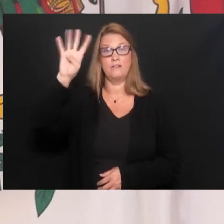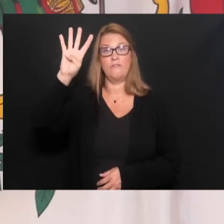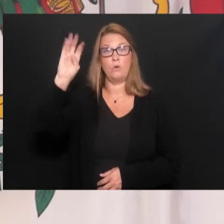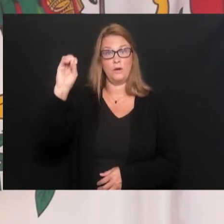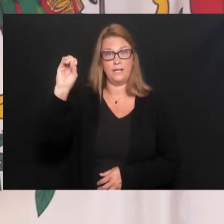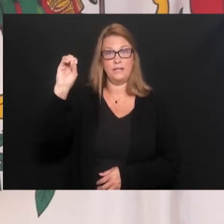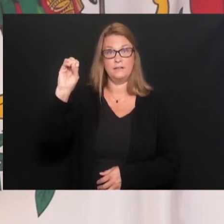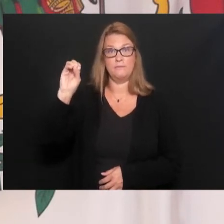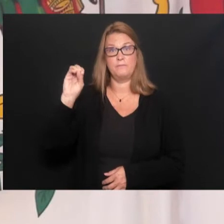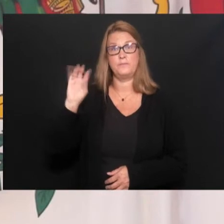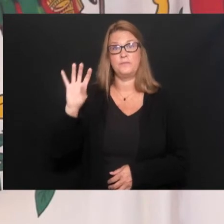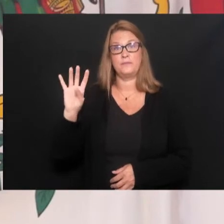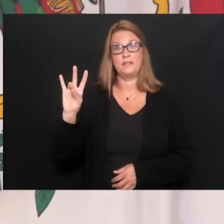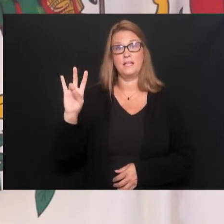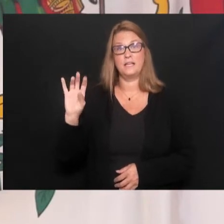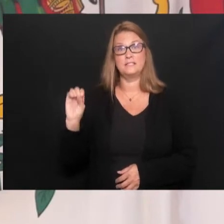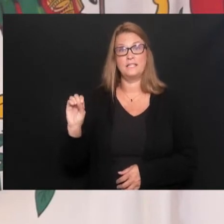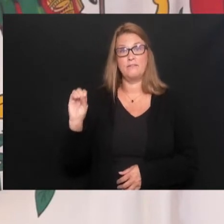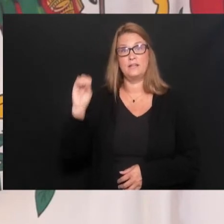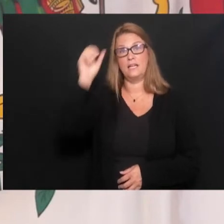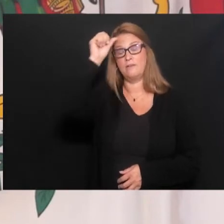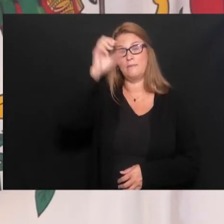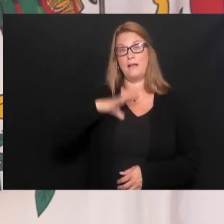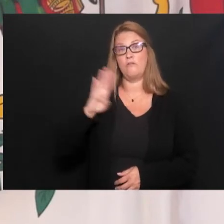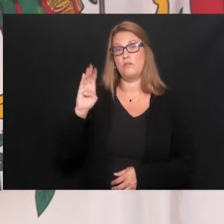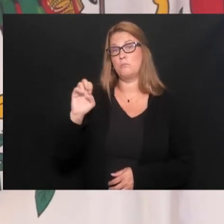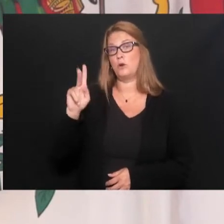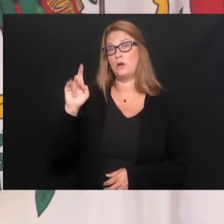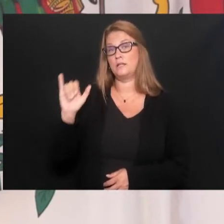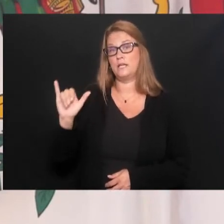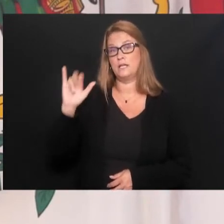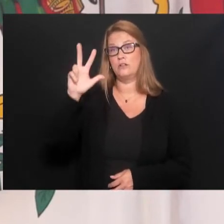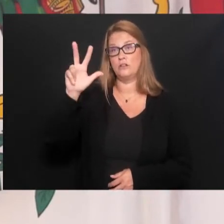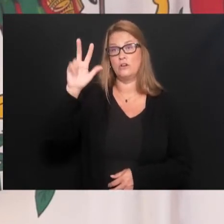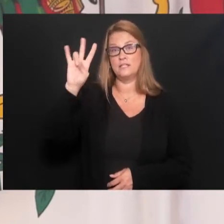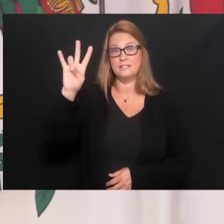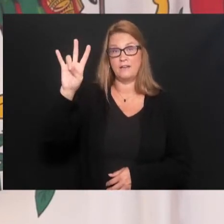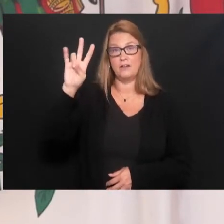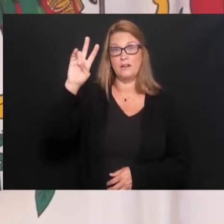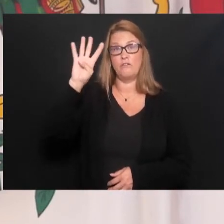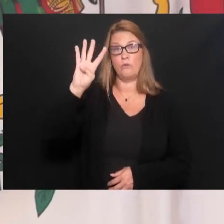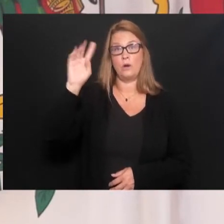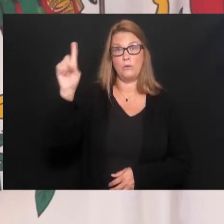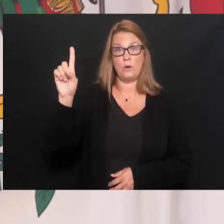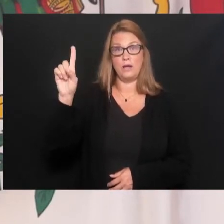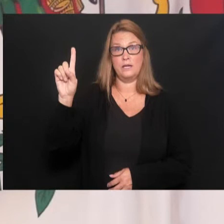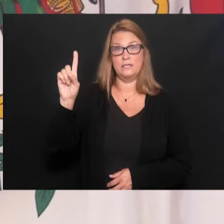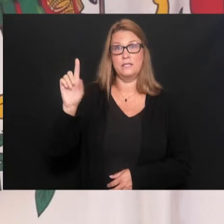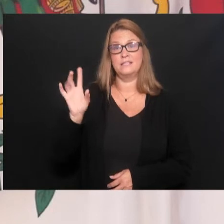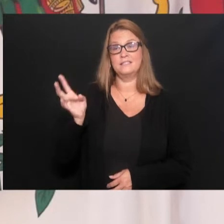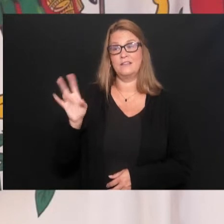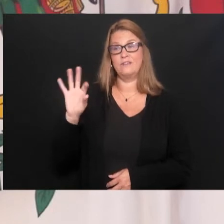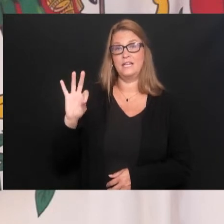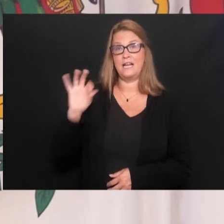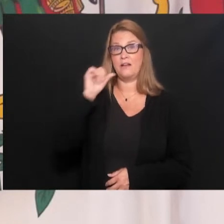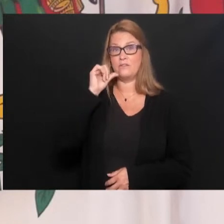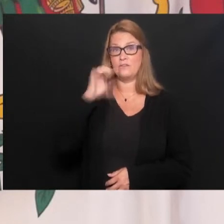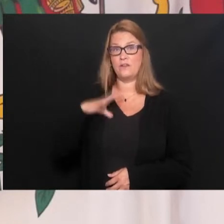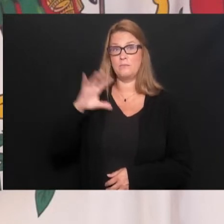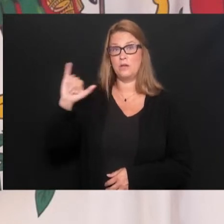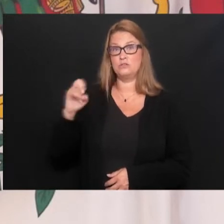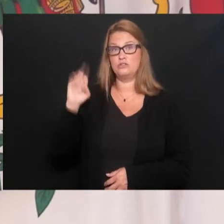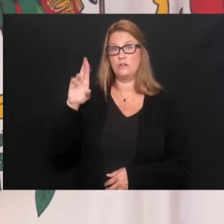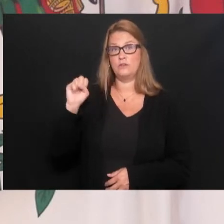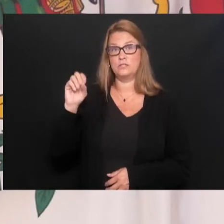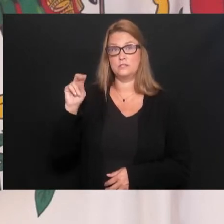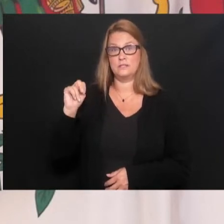3,740th death, a 70-year-old male from Berkeley County. The 3,741st death, a 79-year-old female from Jefferson